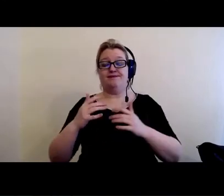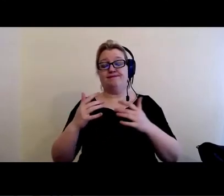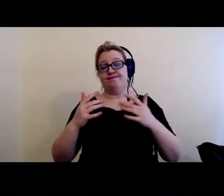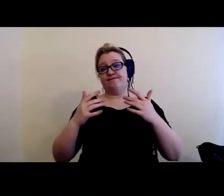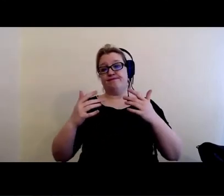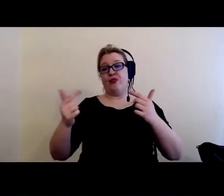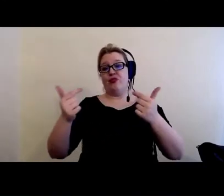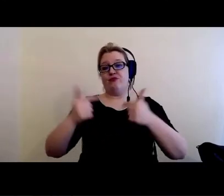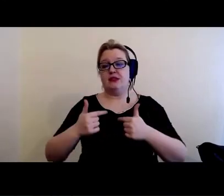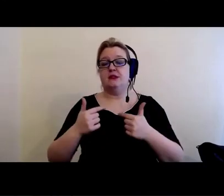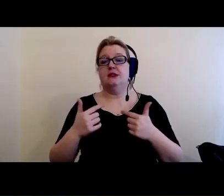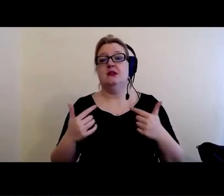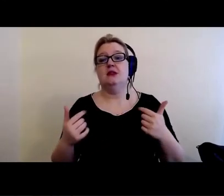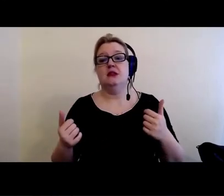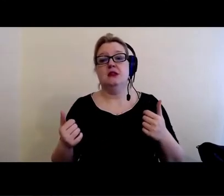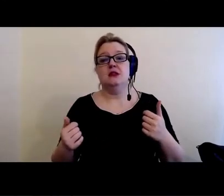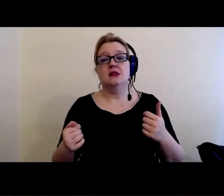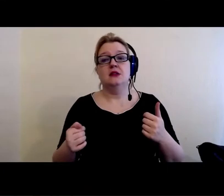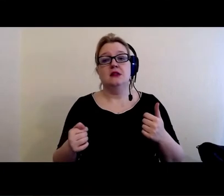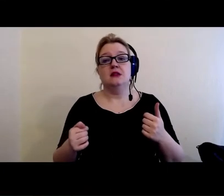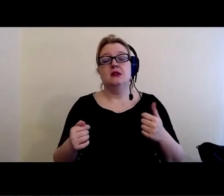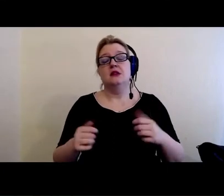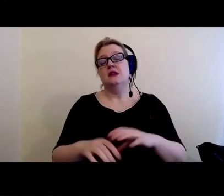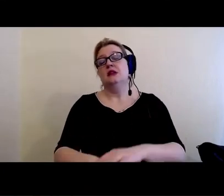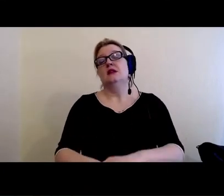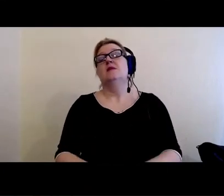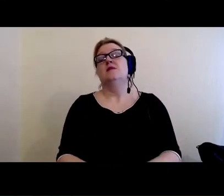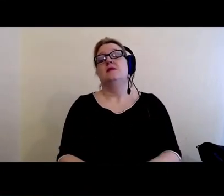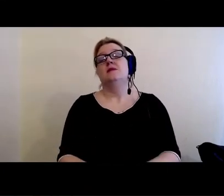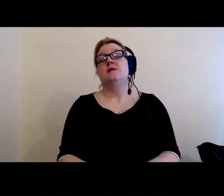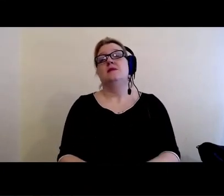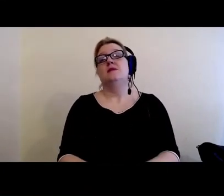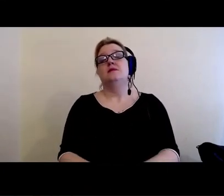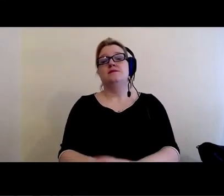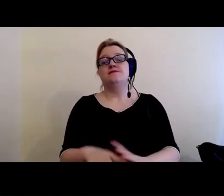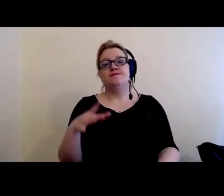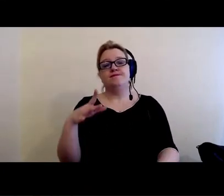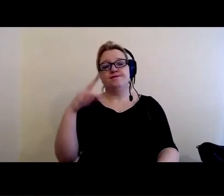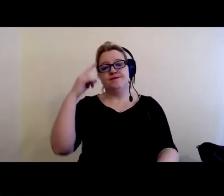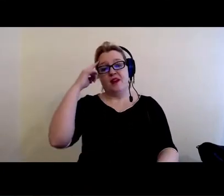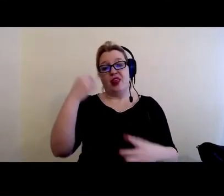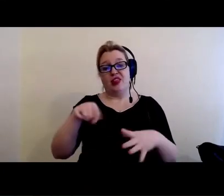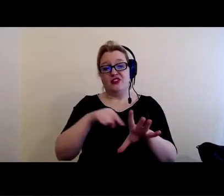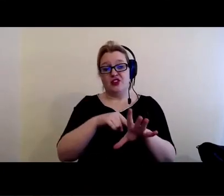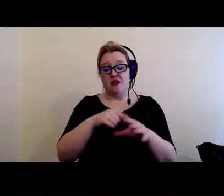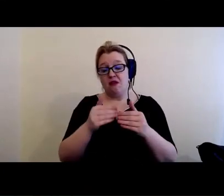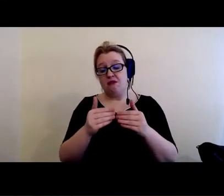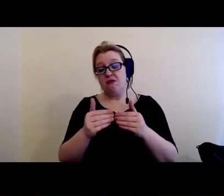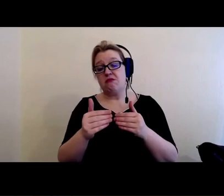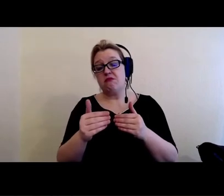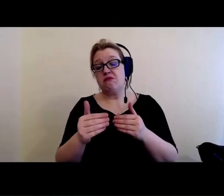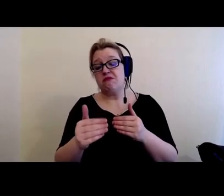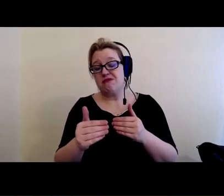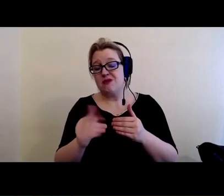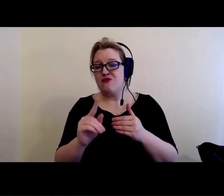a viral pandemic. I would have picked cyber attack after WannaCry. So I think 2021 will be partly about building